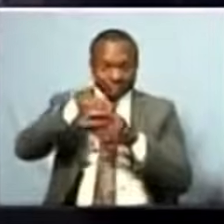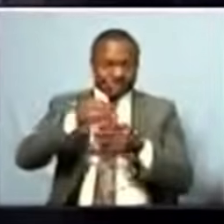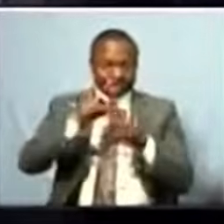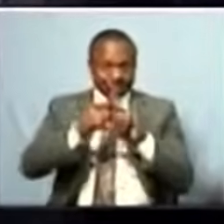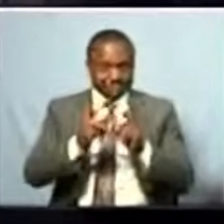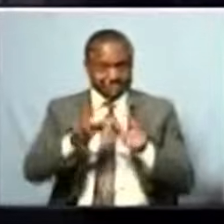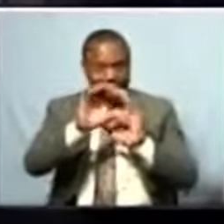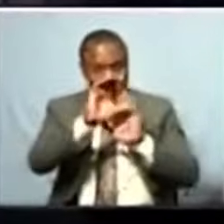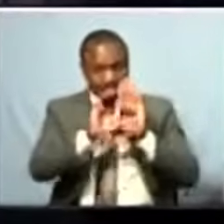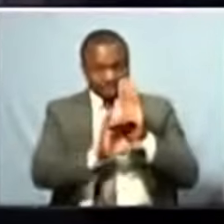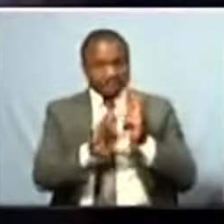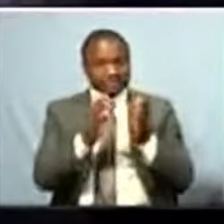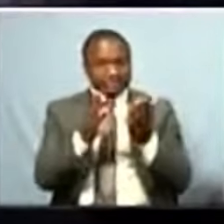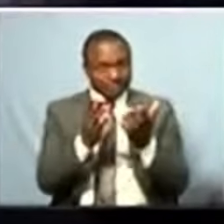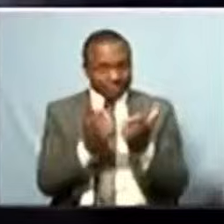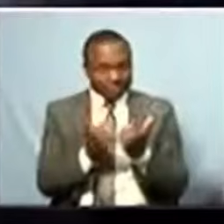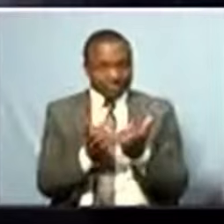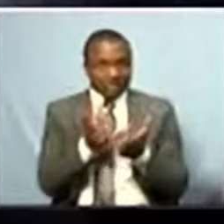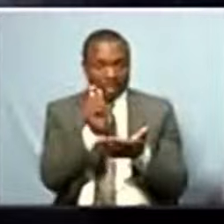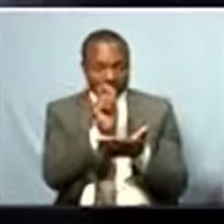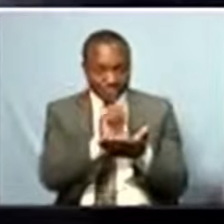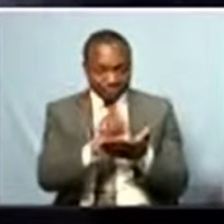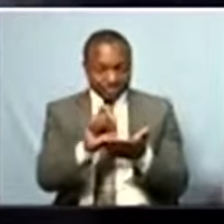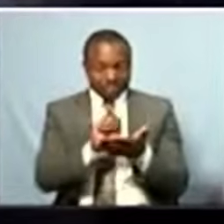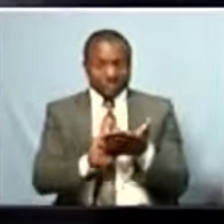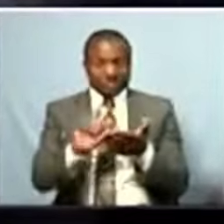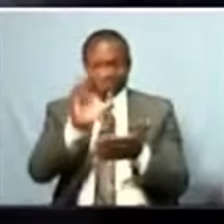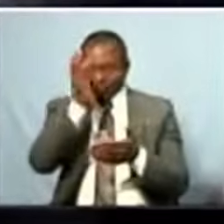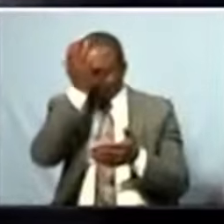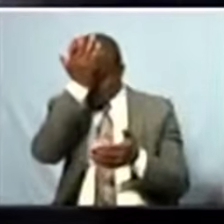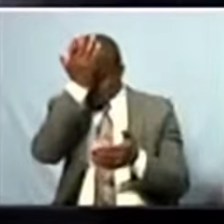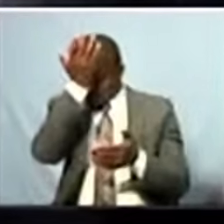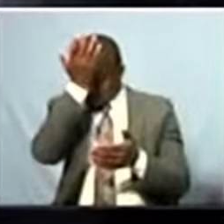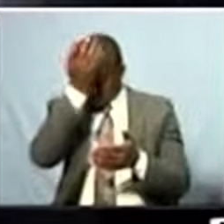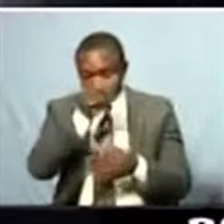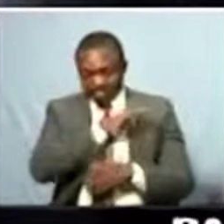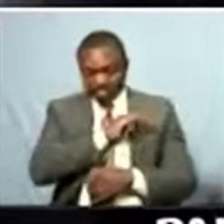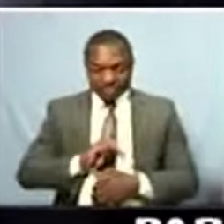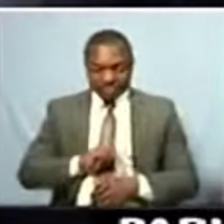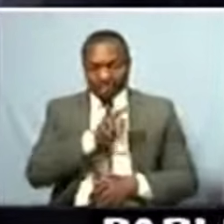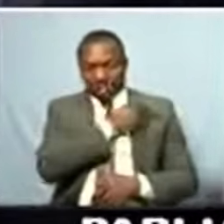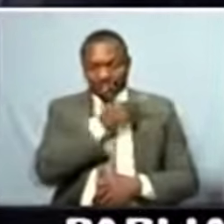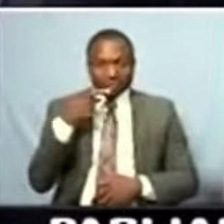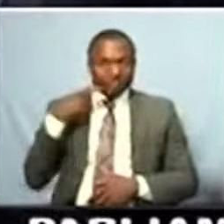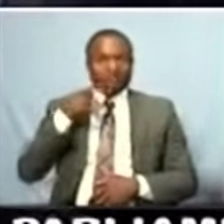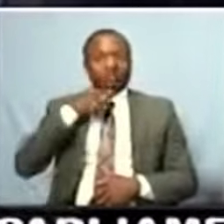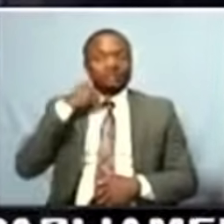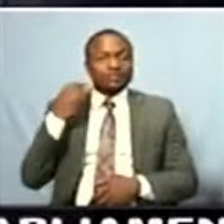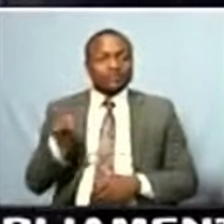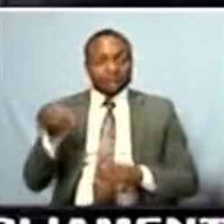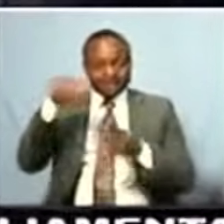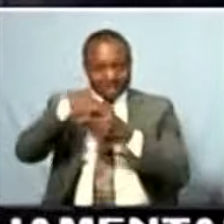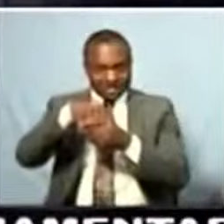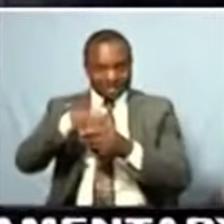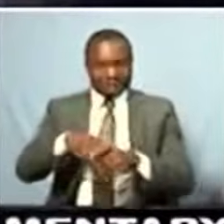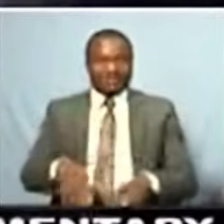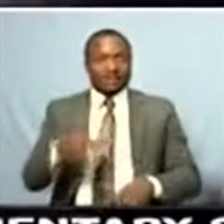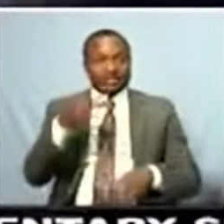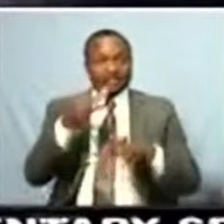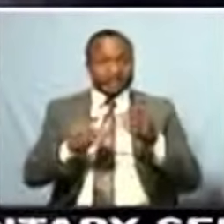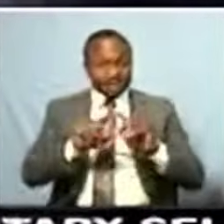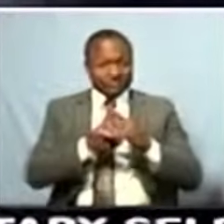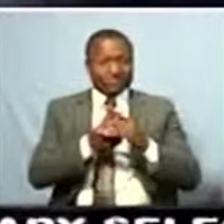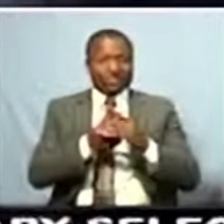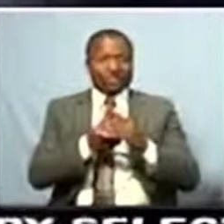the Constitution we want it to be written that from the date the Member of Parliament is sworn in. If we start